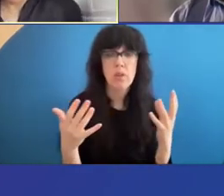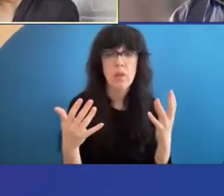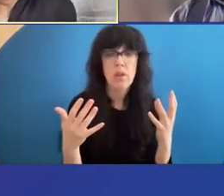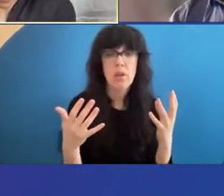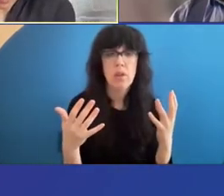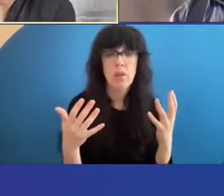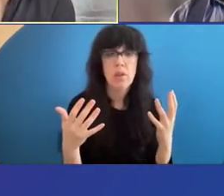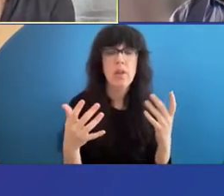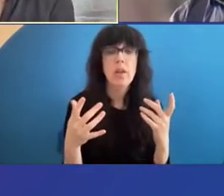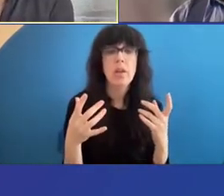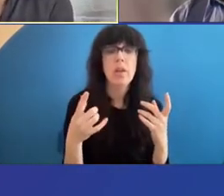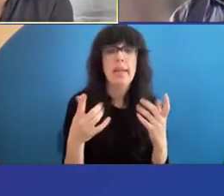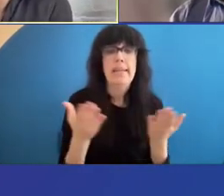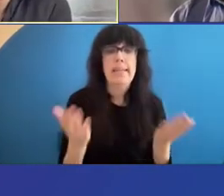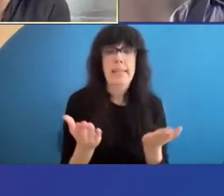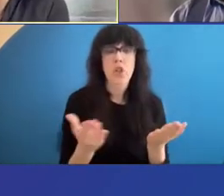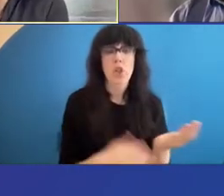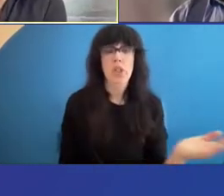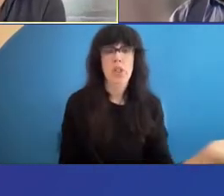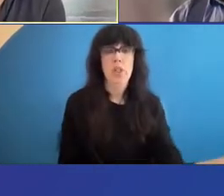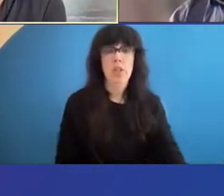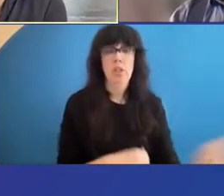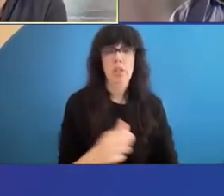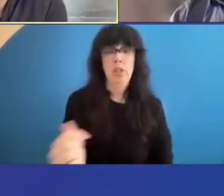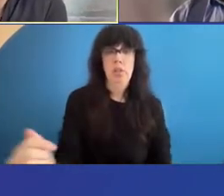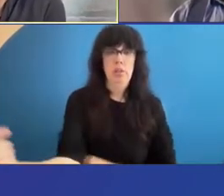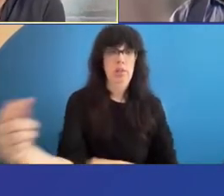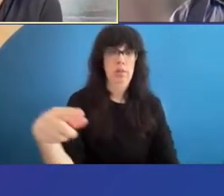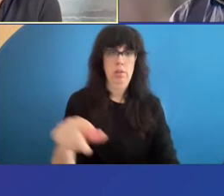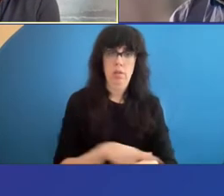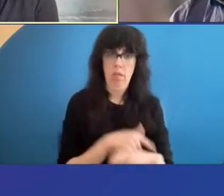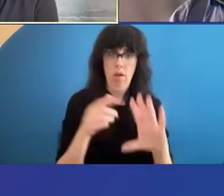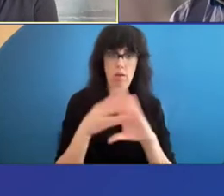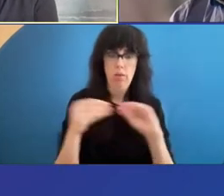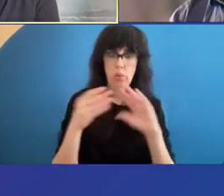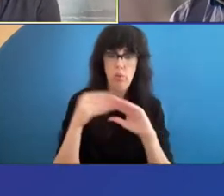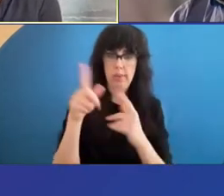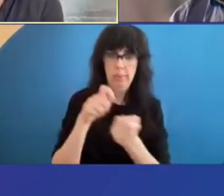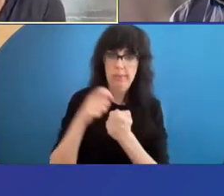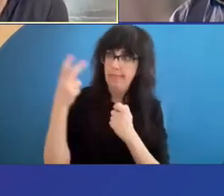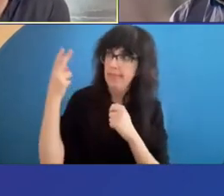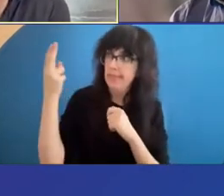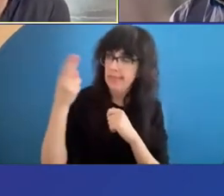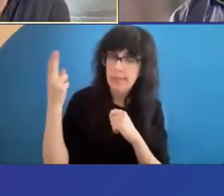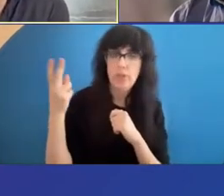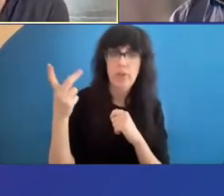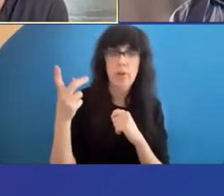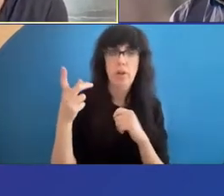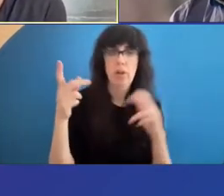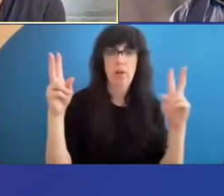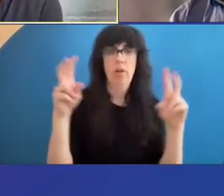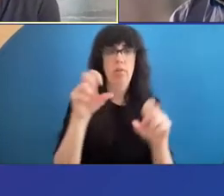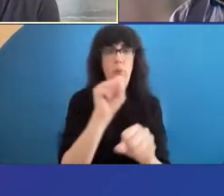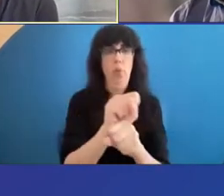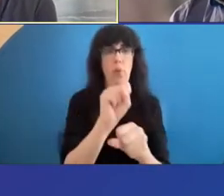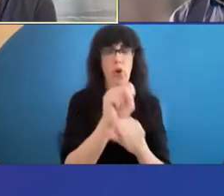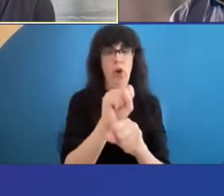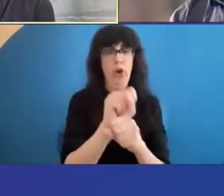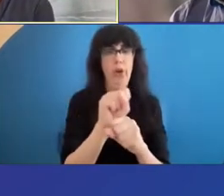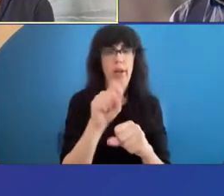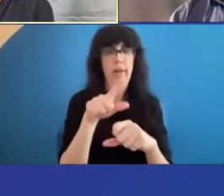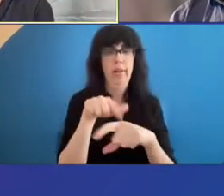and there is here a long story, a specifically history of work that